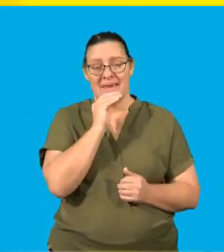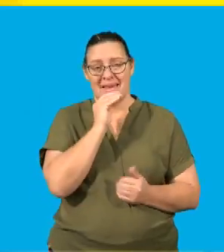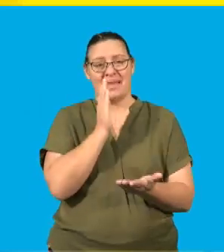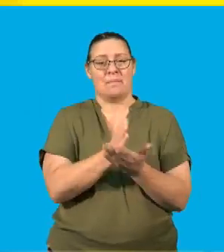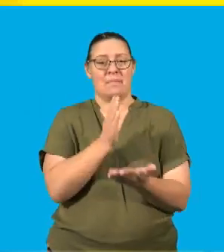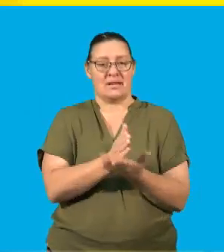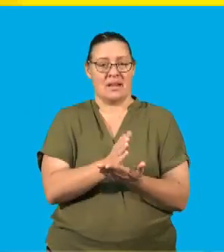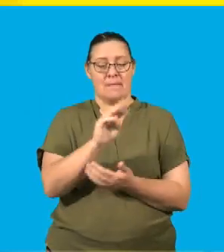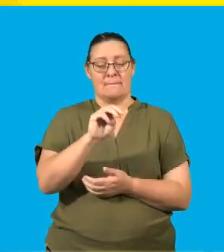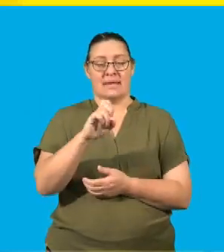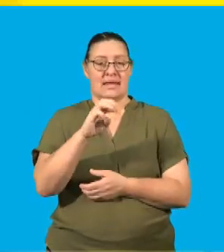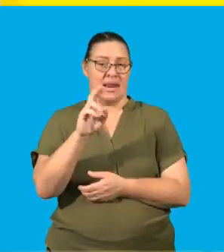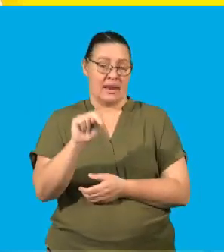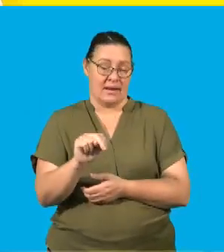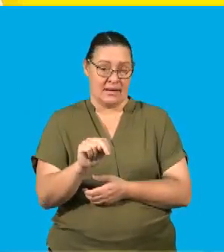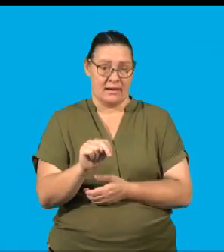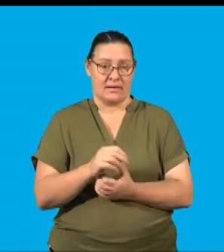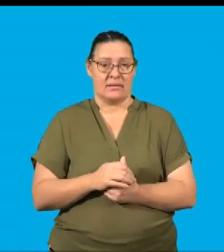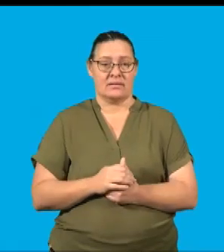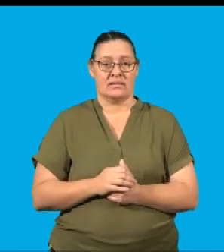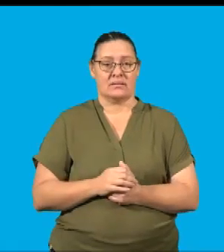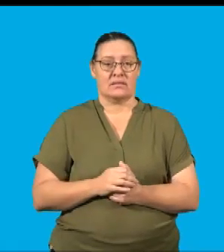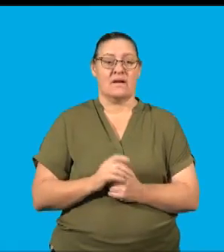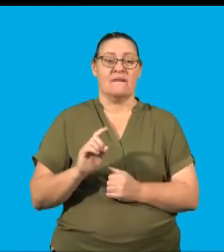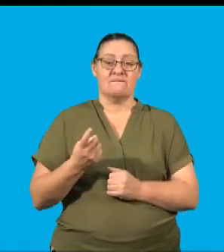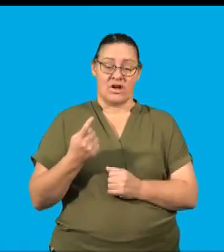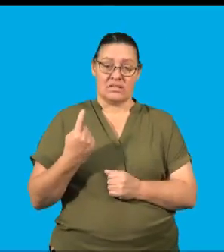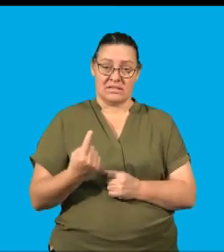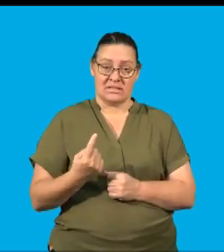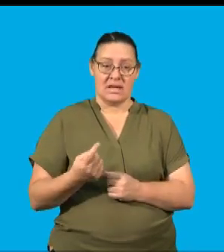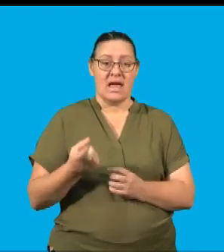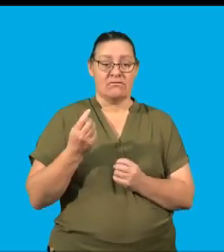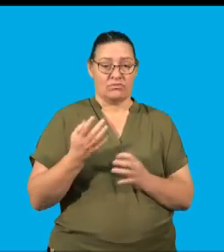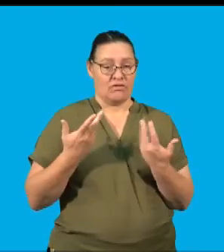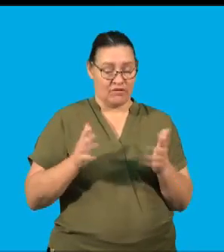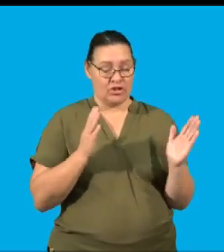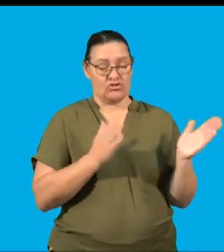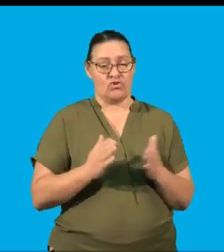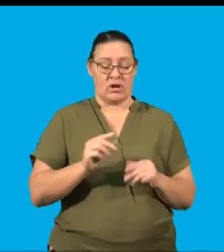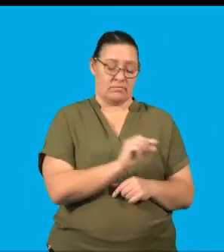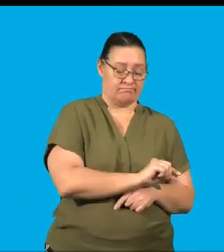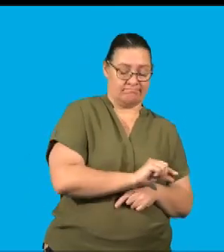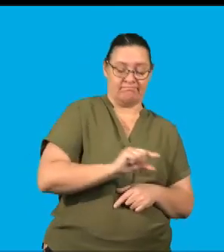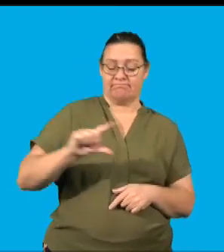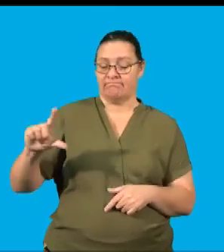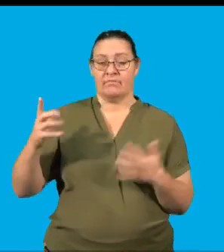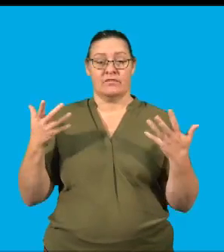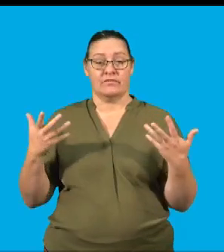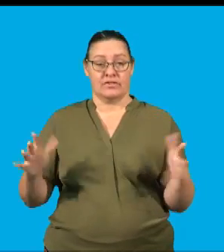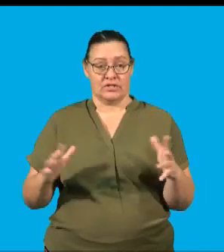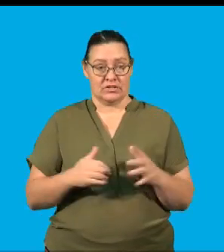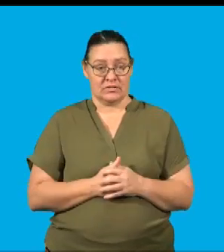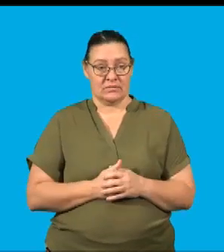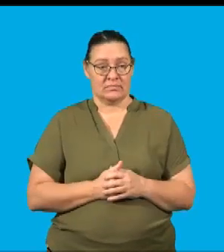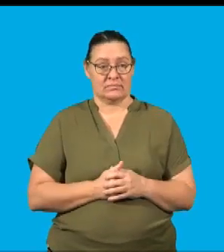as the median. Now, the first step, the data was already arranged in the previous question. It is